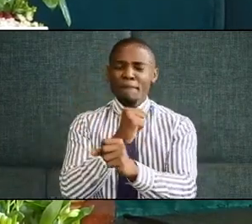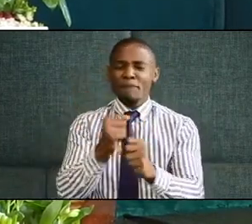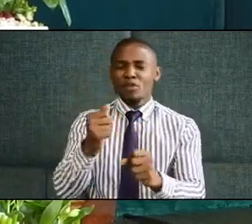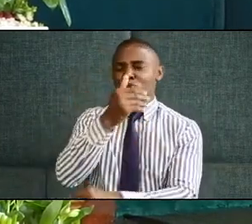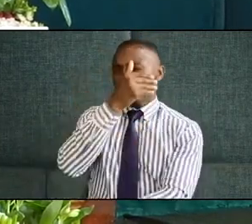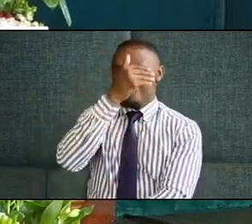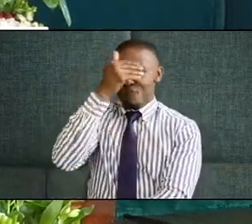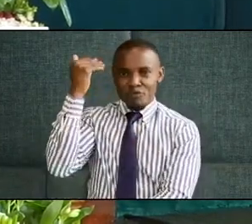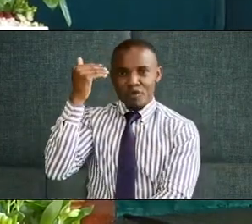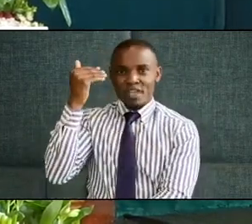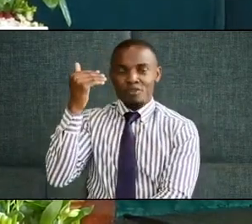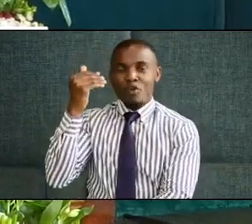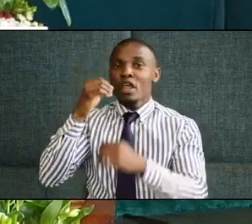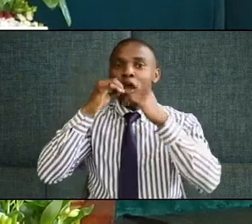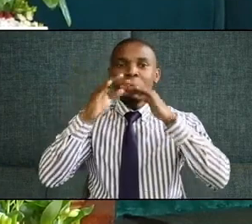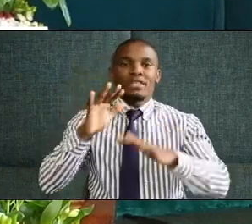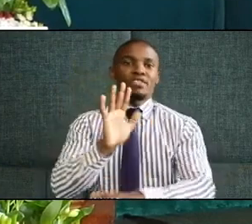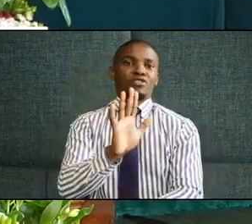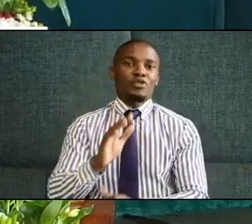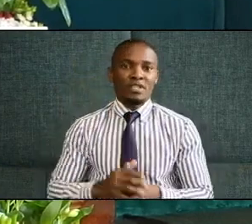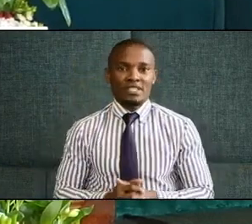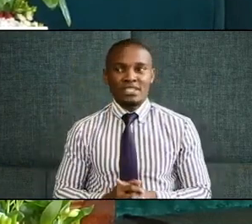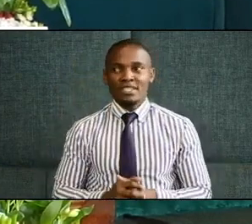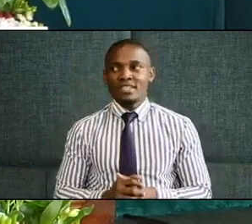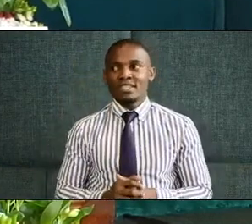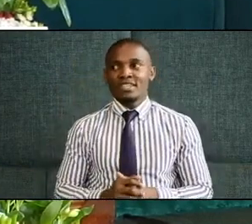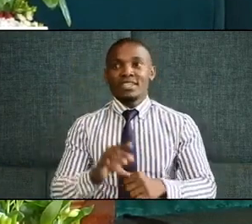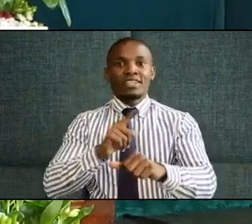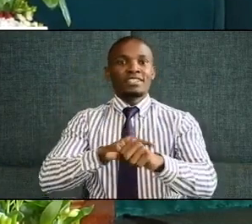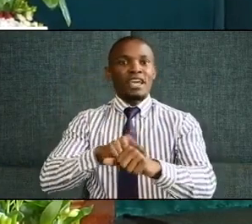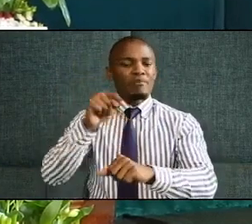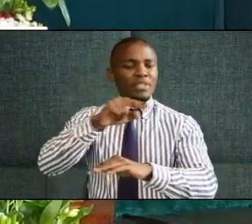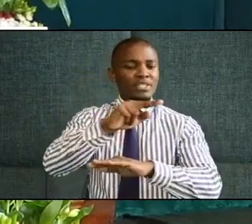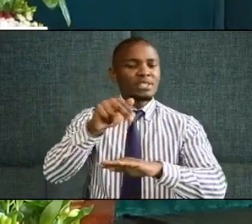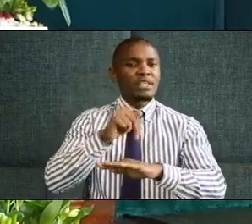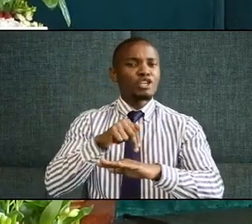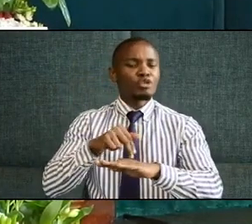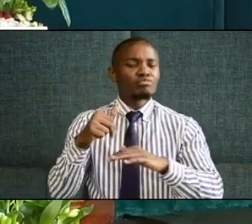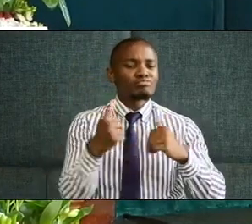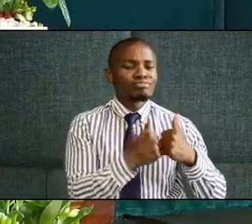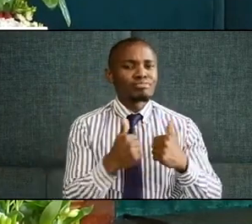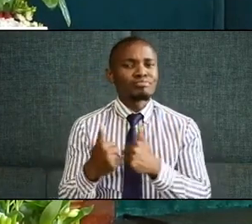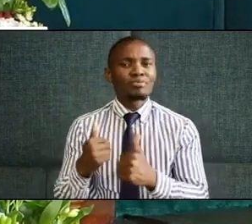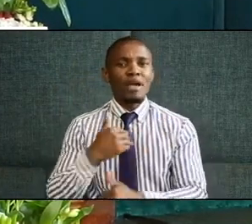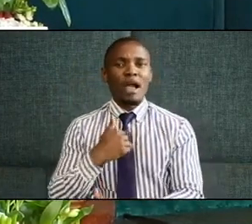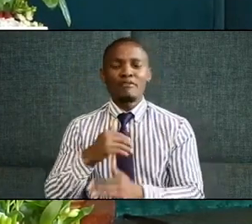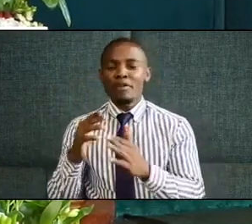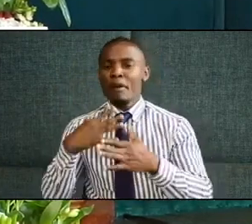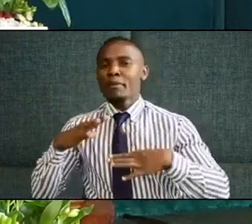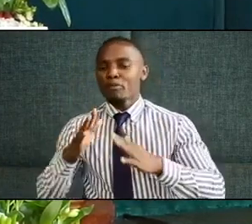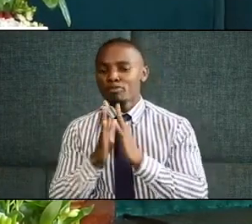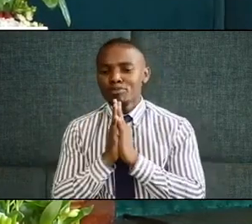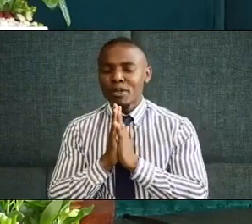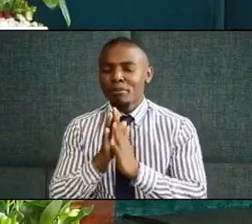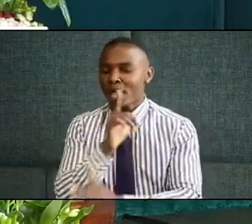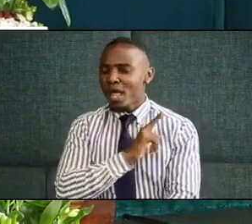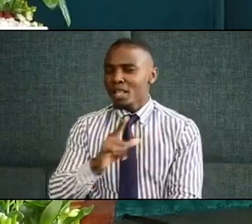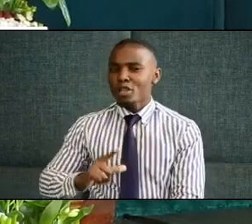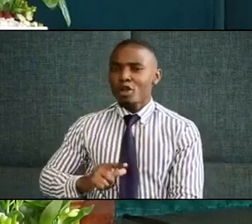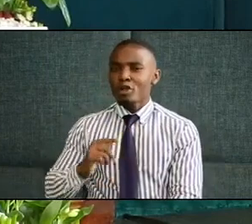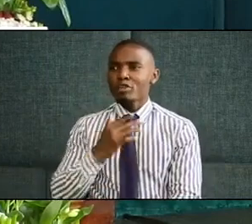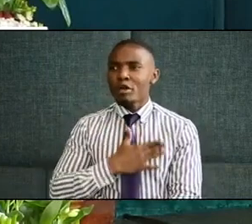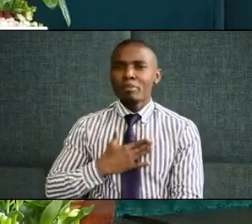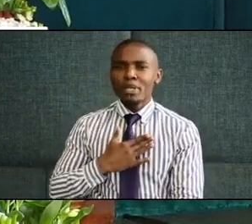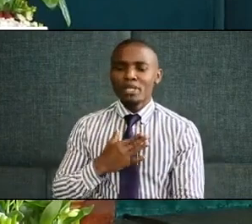cannot forget your Bethel. When this nation was going through crisis, people were praying, Lord, protect